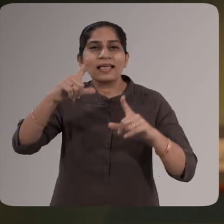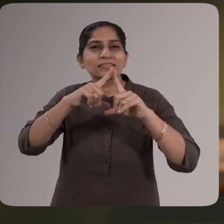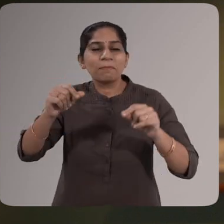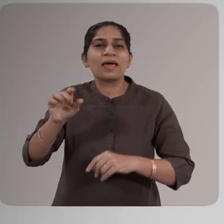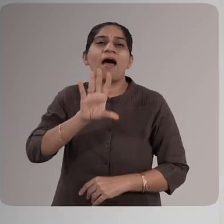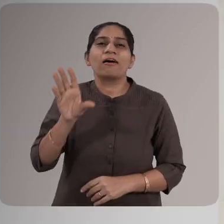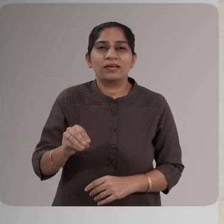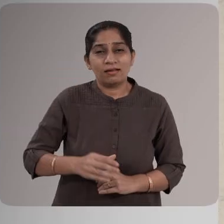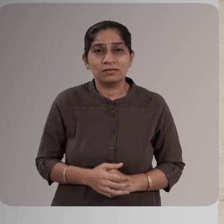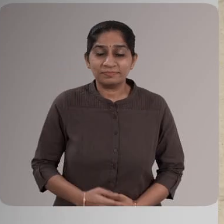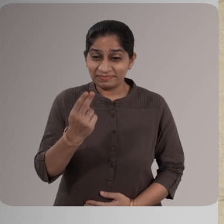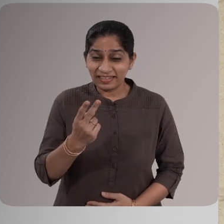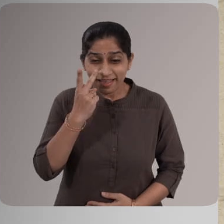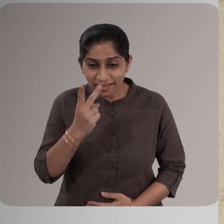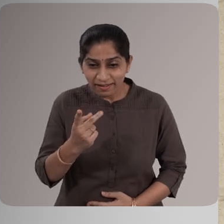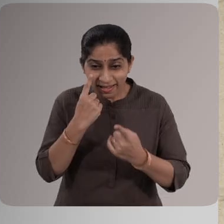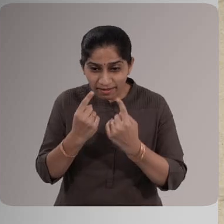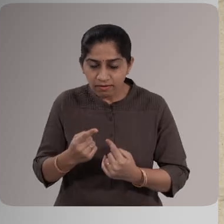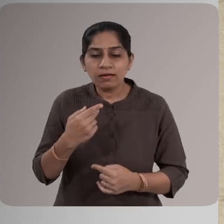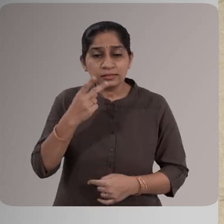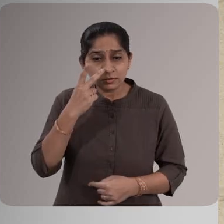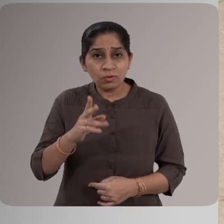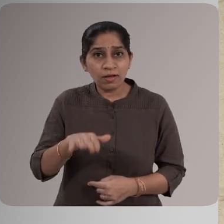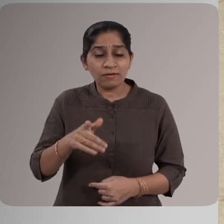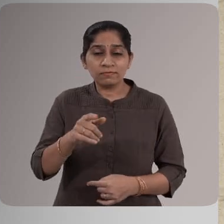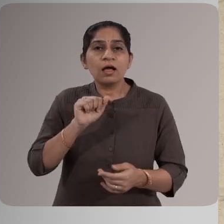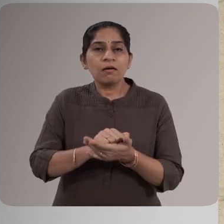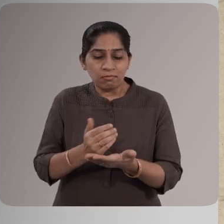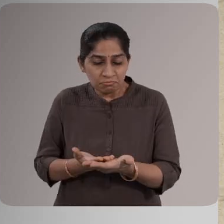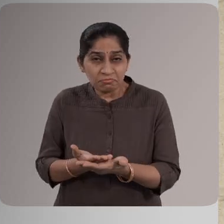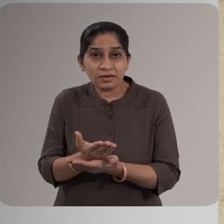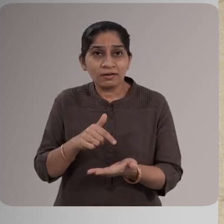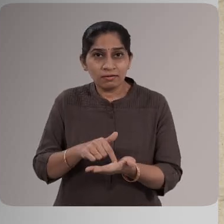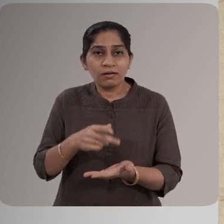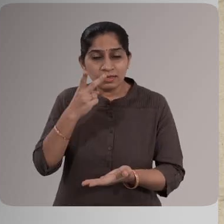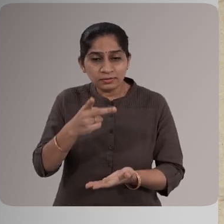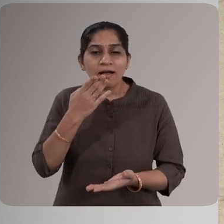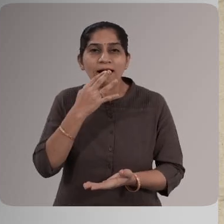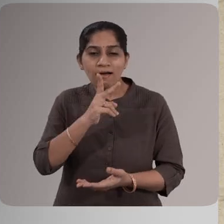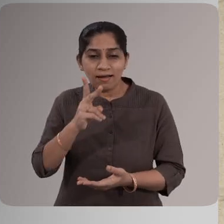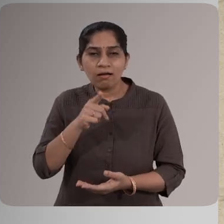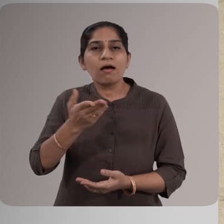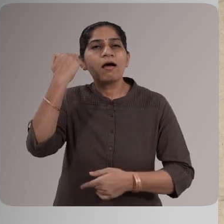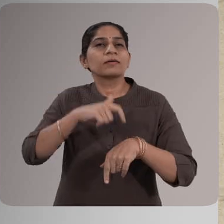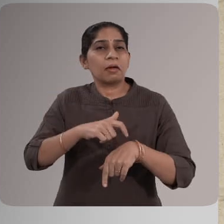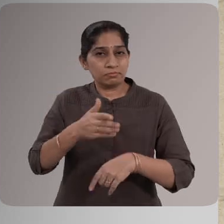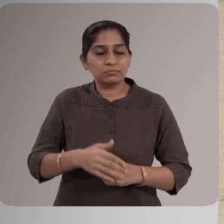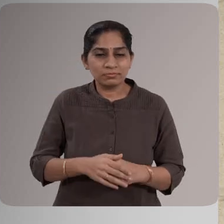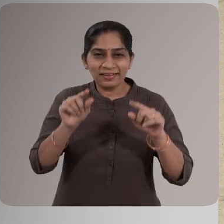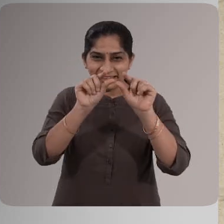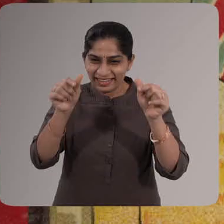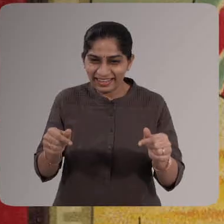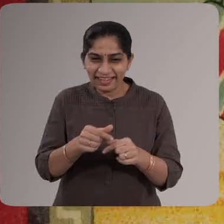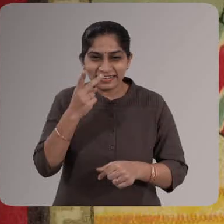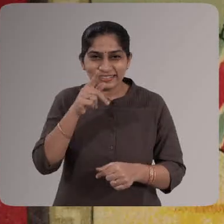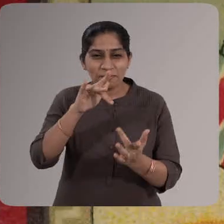and Africa. In our examination, we encounter a chromolithograph from the same time frame. It reveals